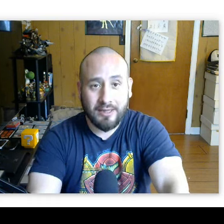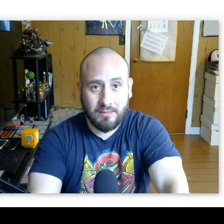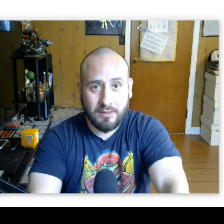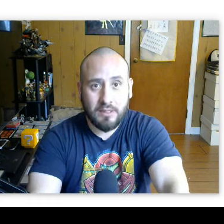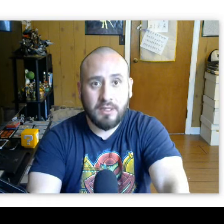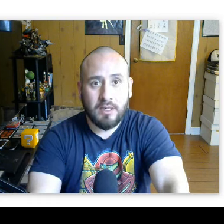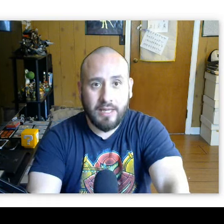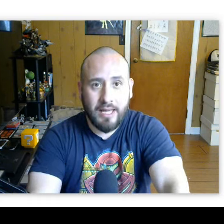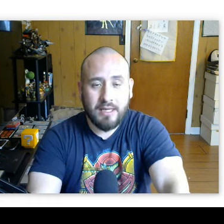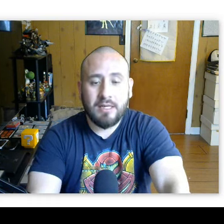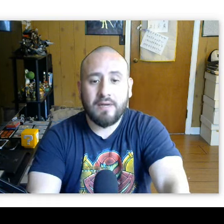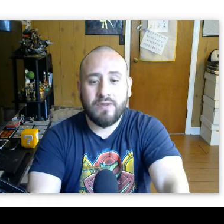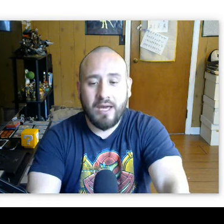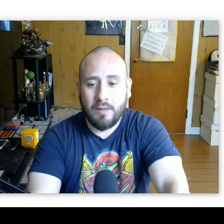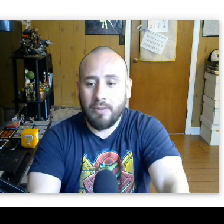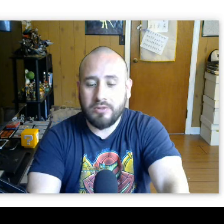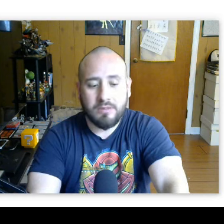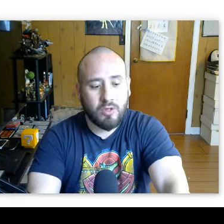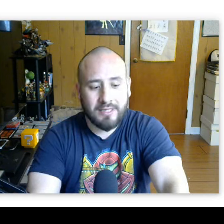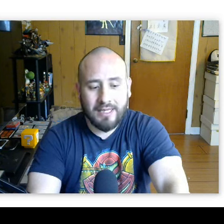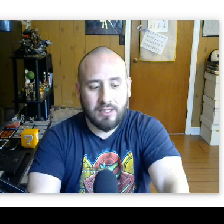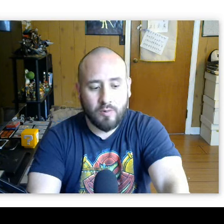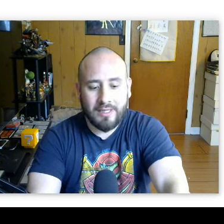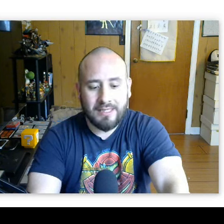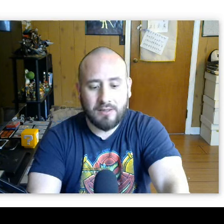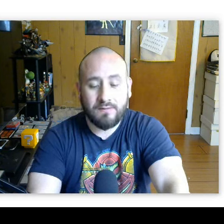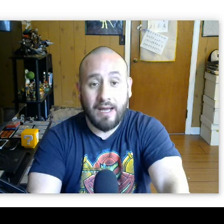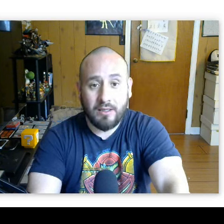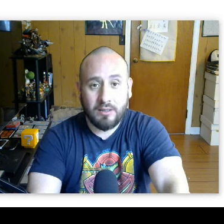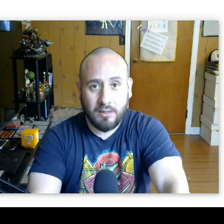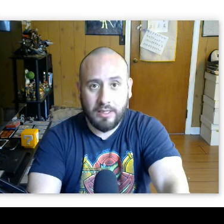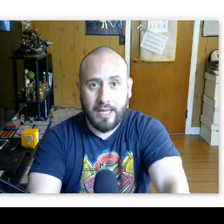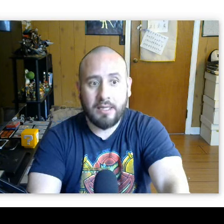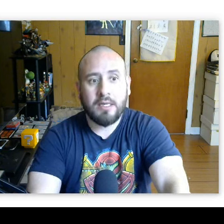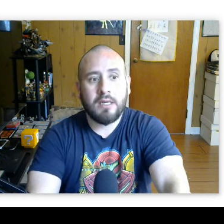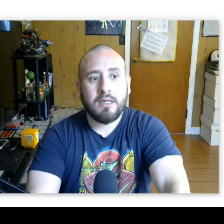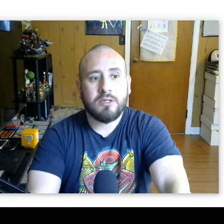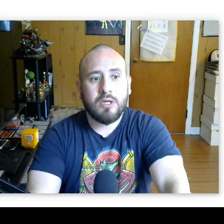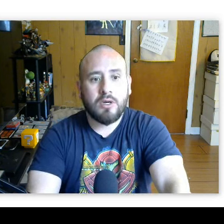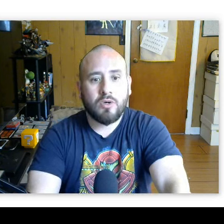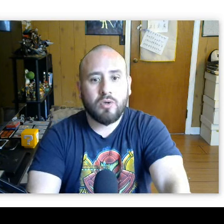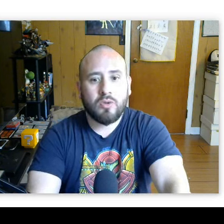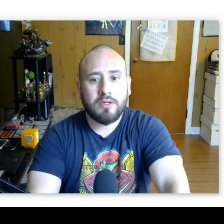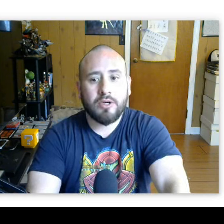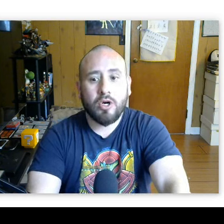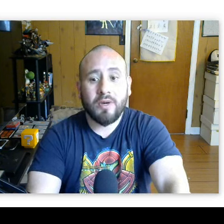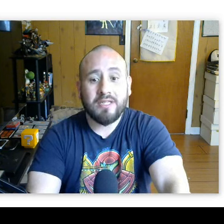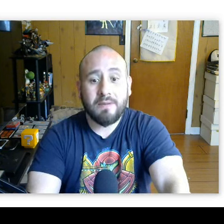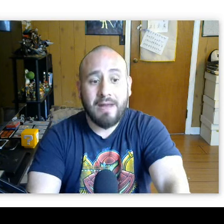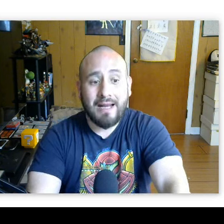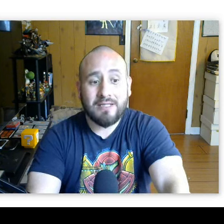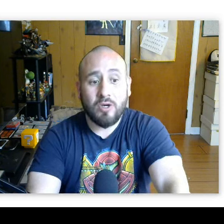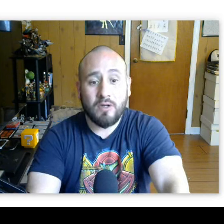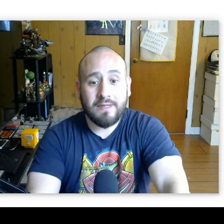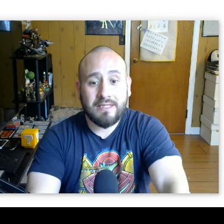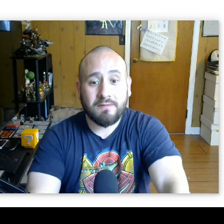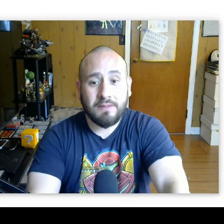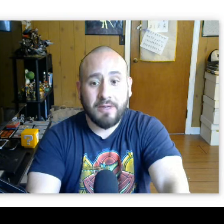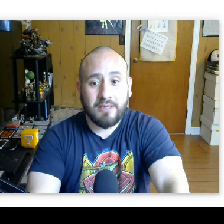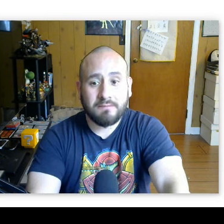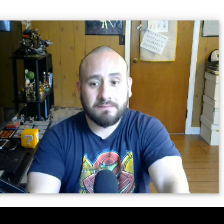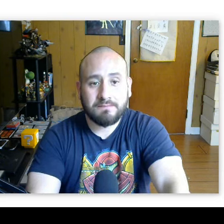look at them, okay? If not, I'll post them all together in one nice little file, okay? So your homework is going to be to practice all of